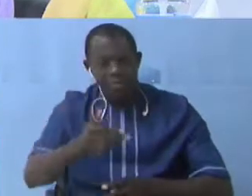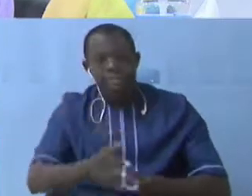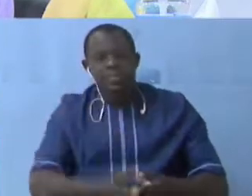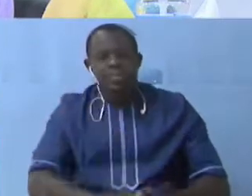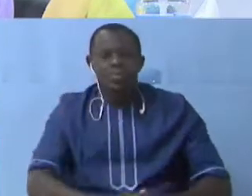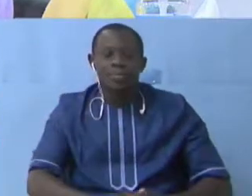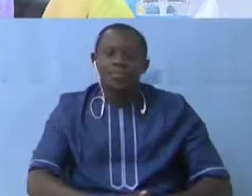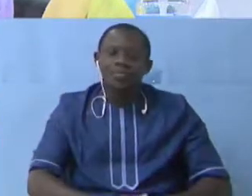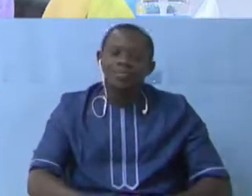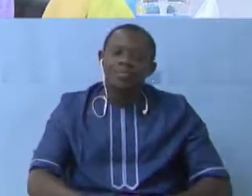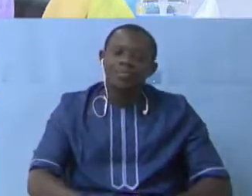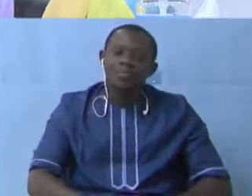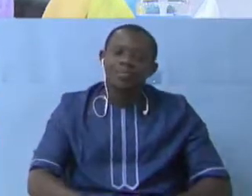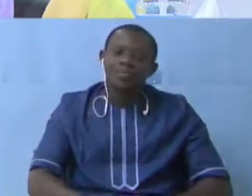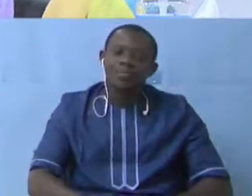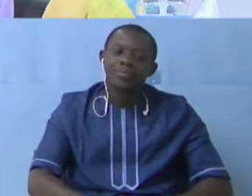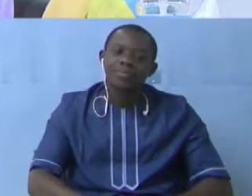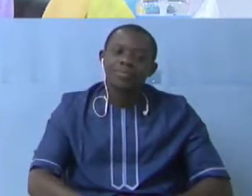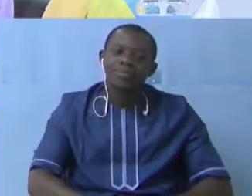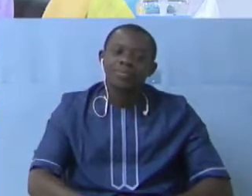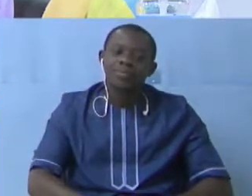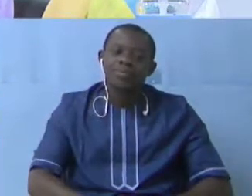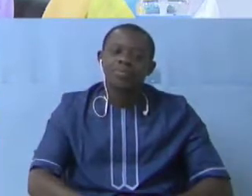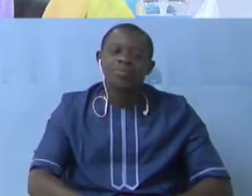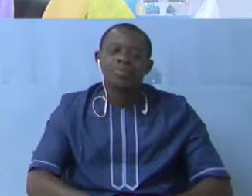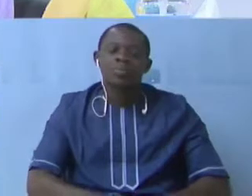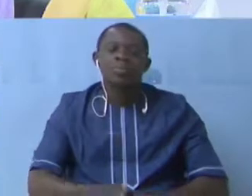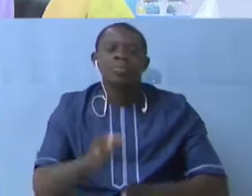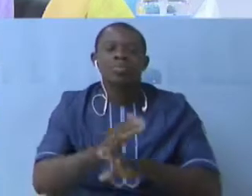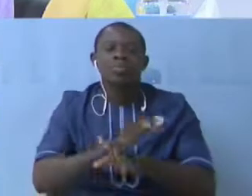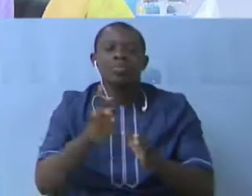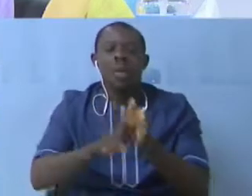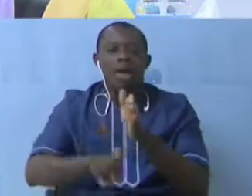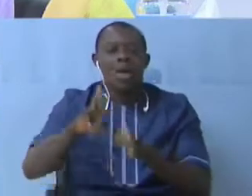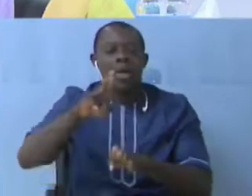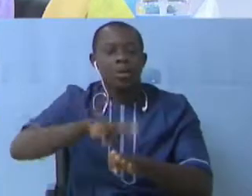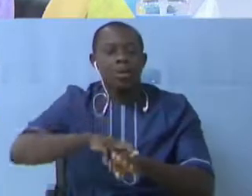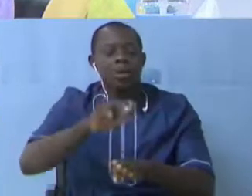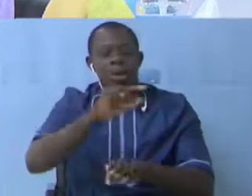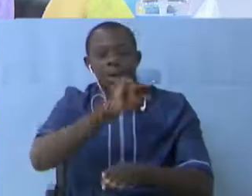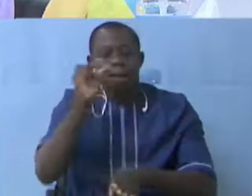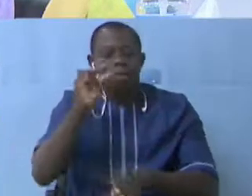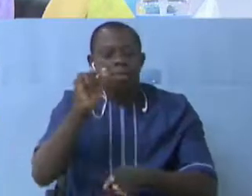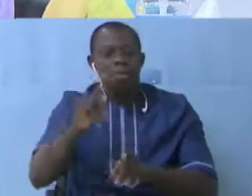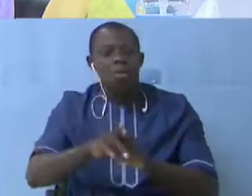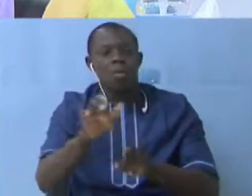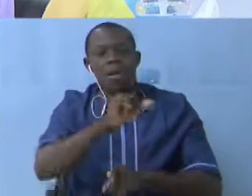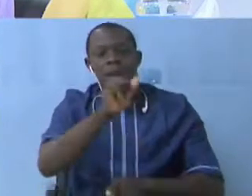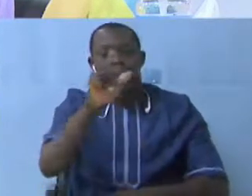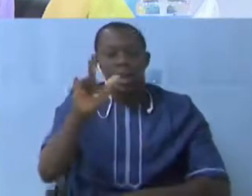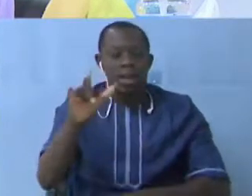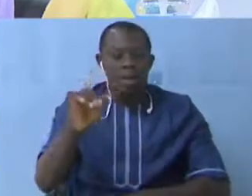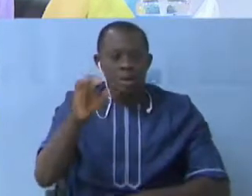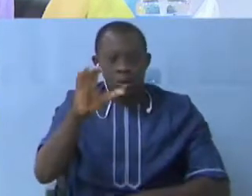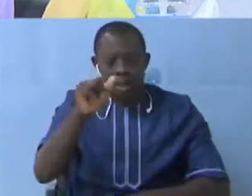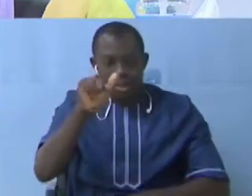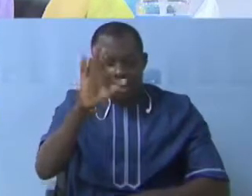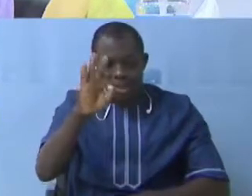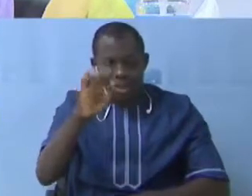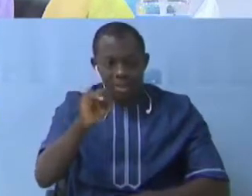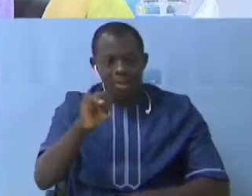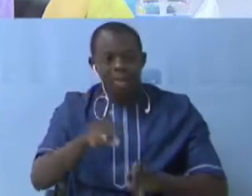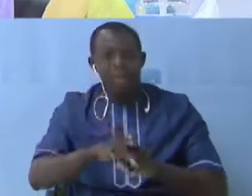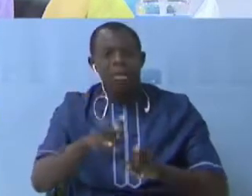de. A report which was called Unfinished Business. bataaxel boo xam ne ni nag ñu report bu ñu xamee